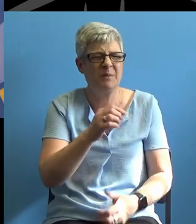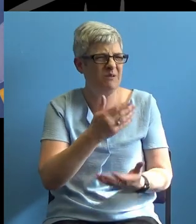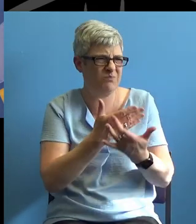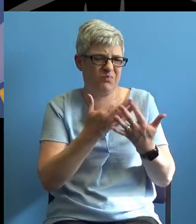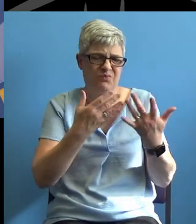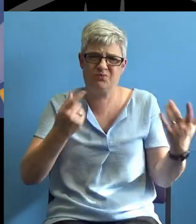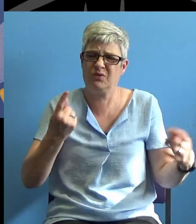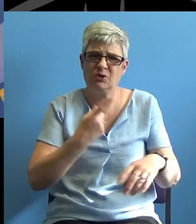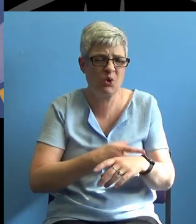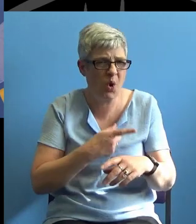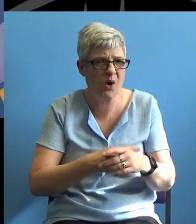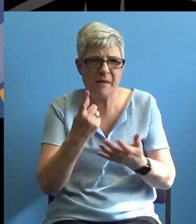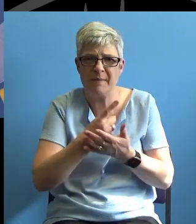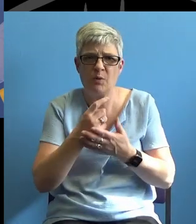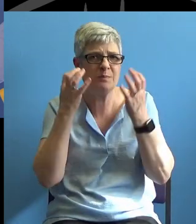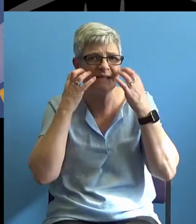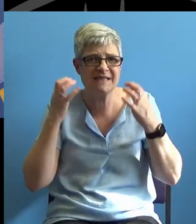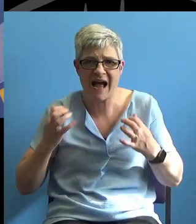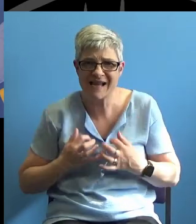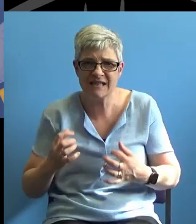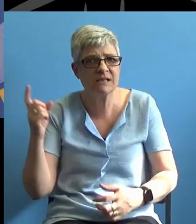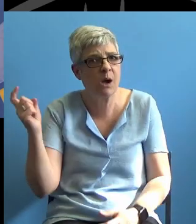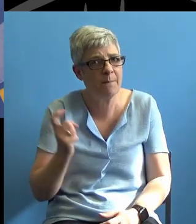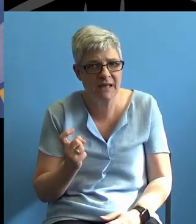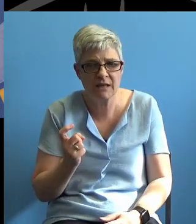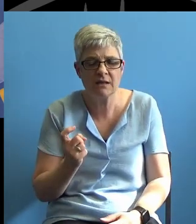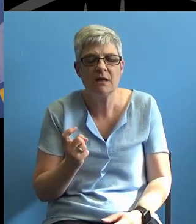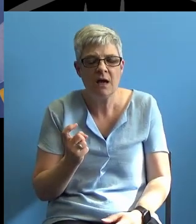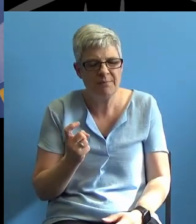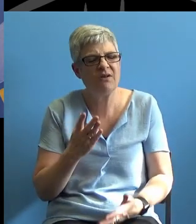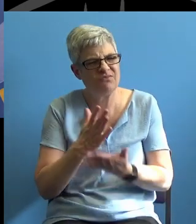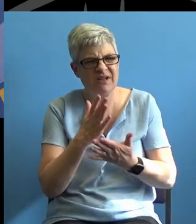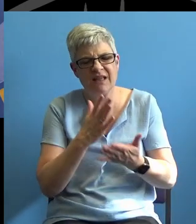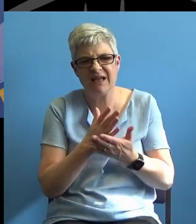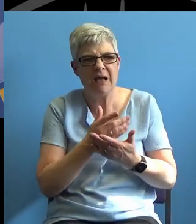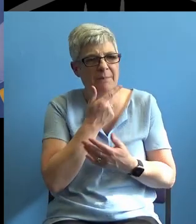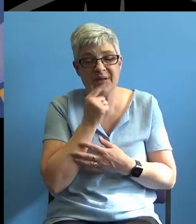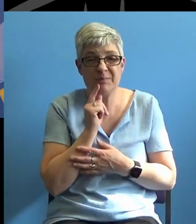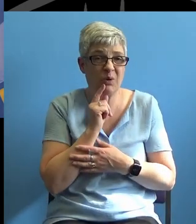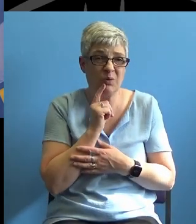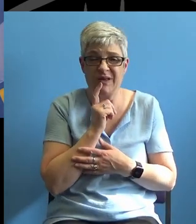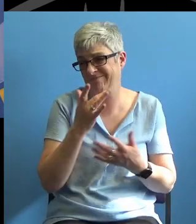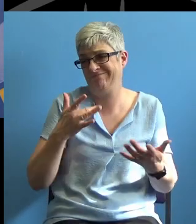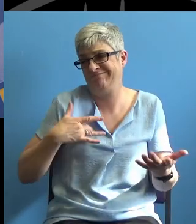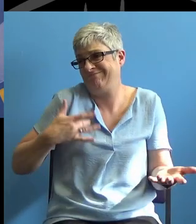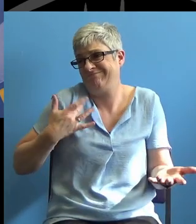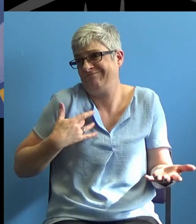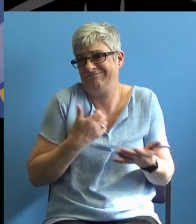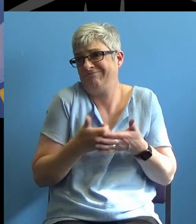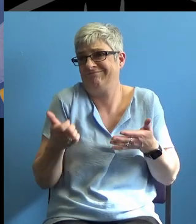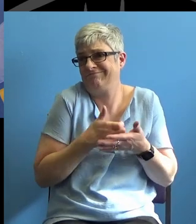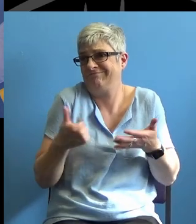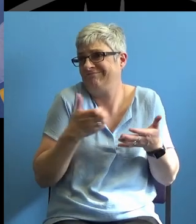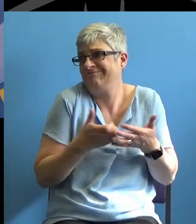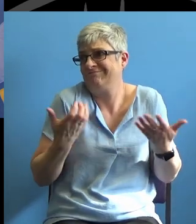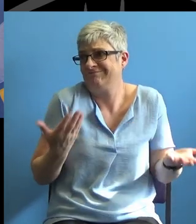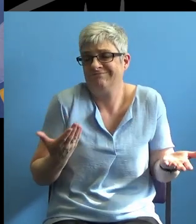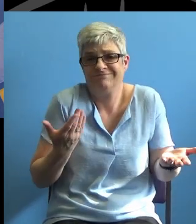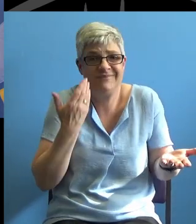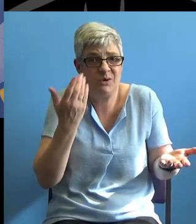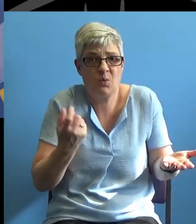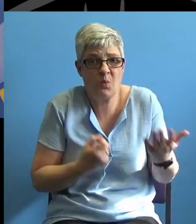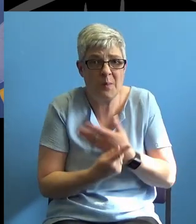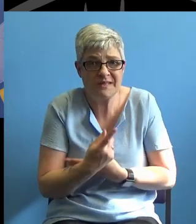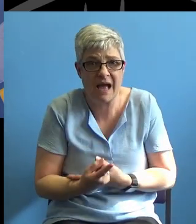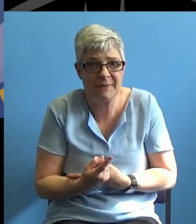lots of talk at the time of Messiah's coming. But by and large, folks were mostly going about their business unaware of what was